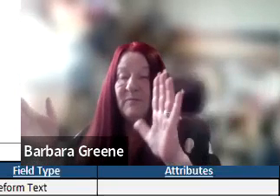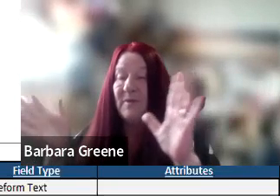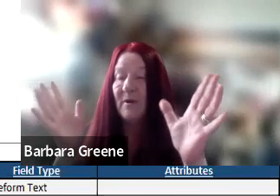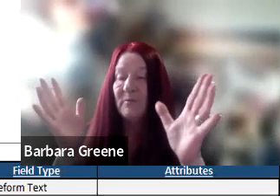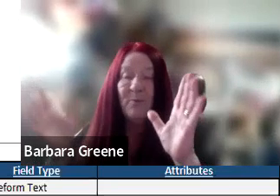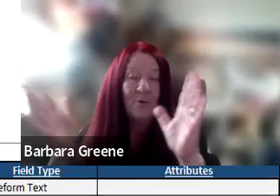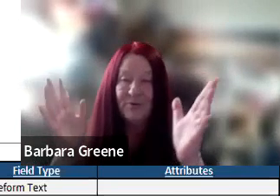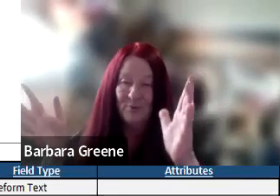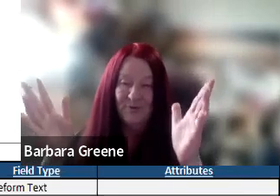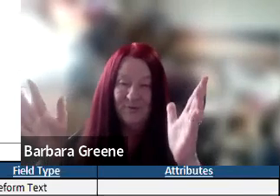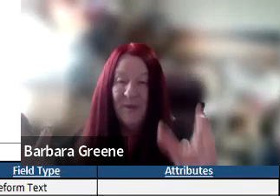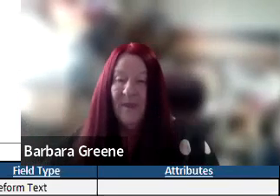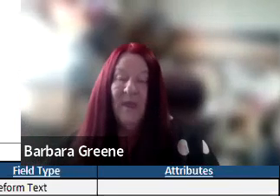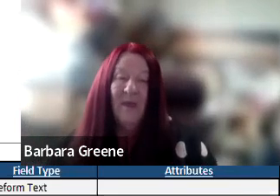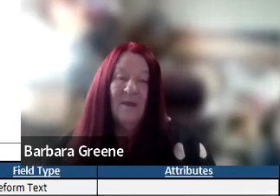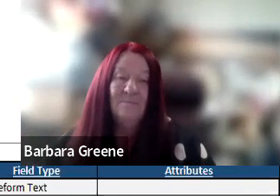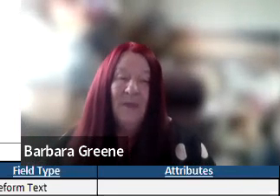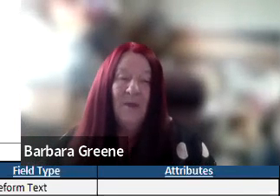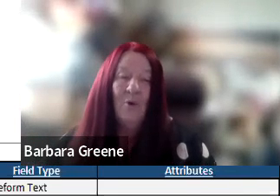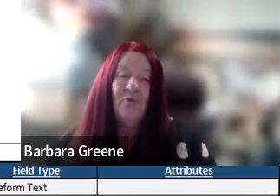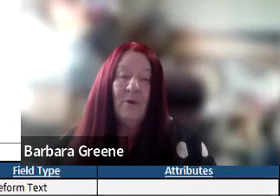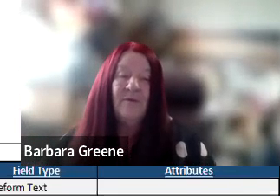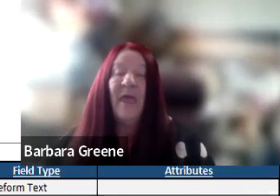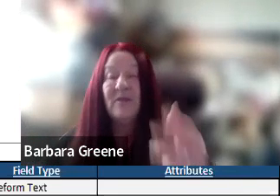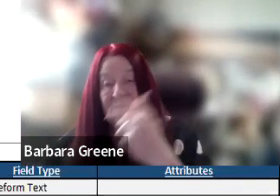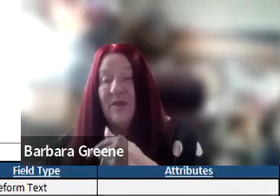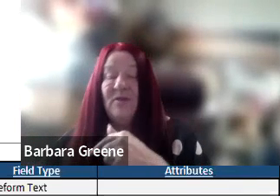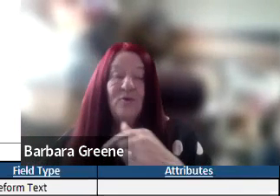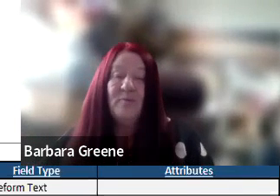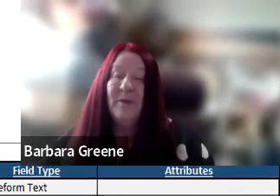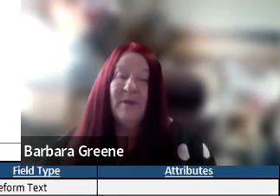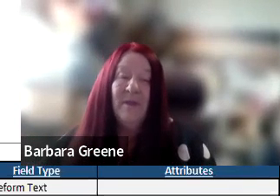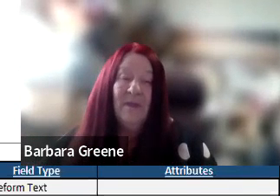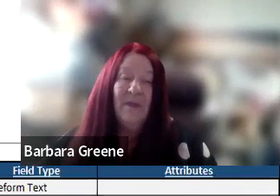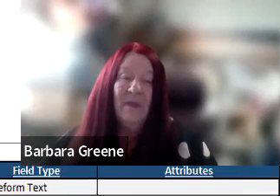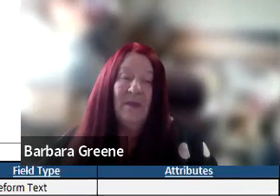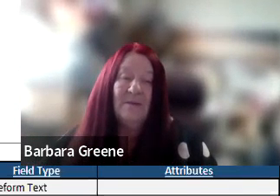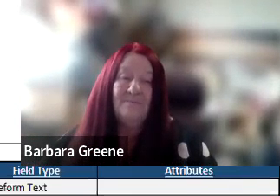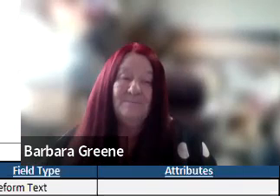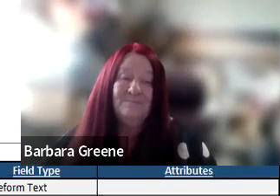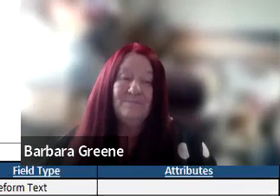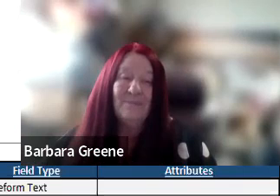into even our referral sources, which was and continues to be